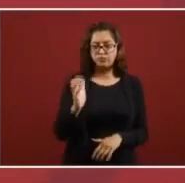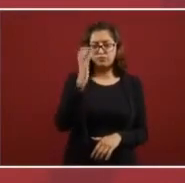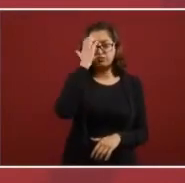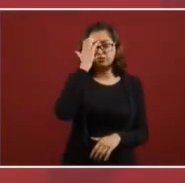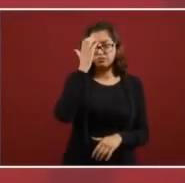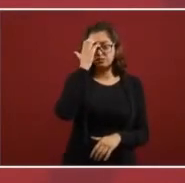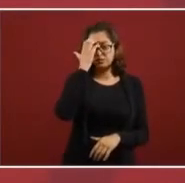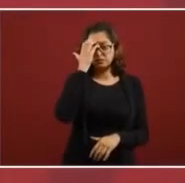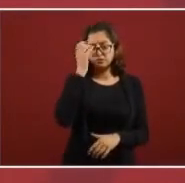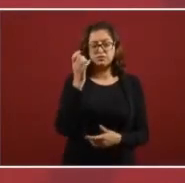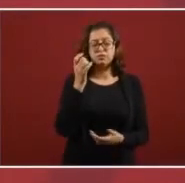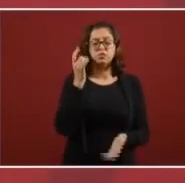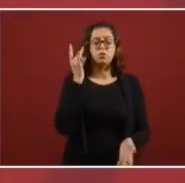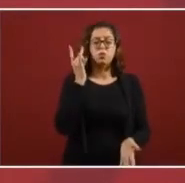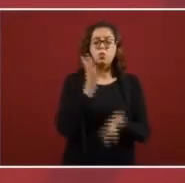during a lot of time, they would only cover us